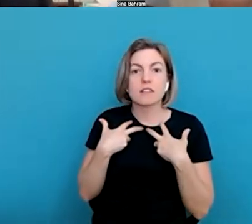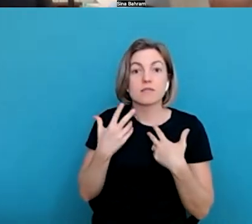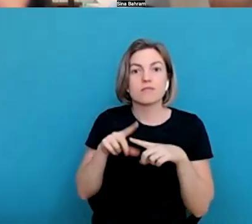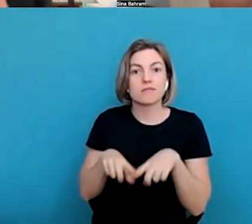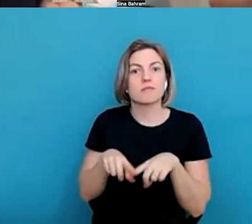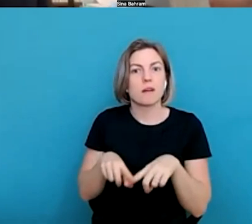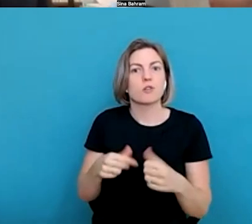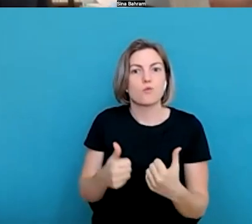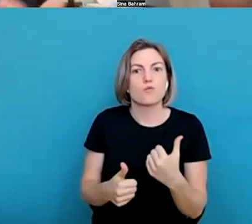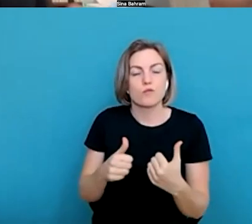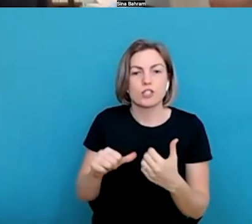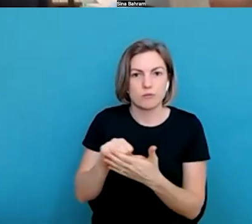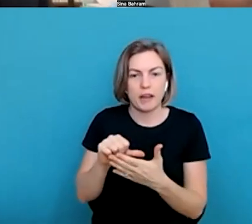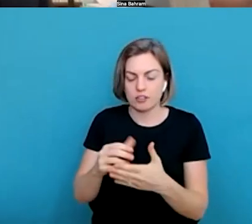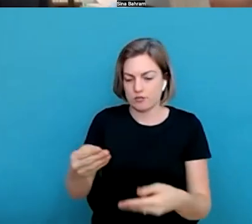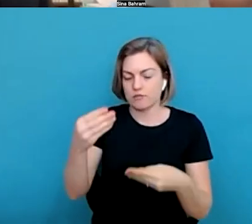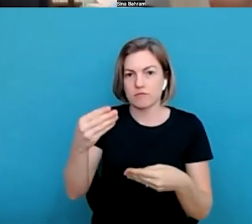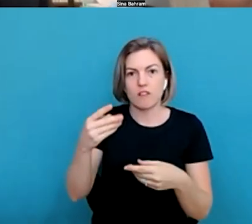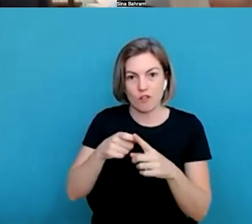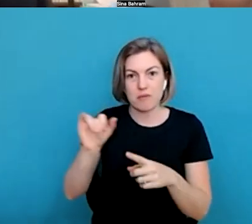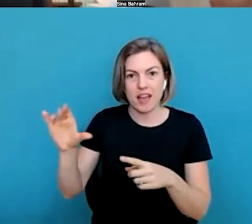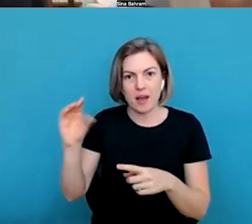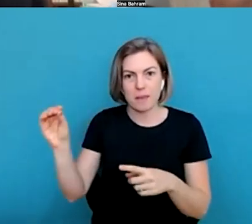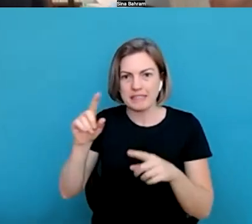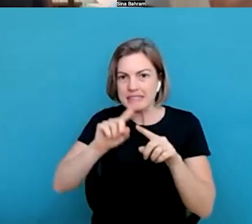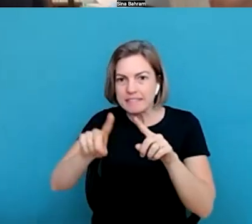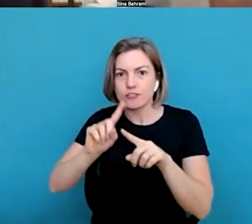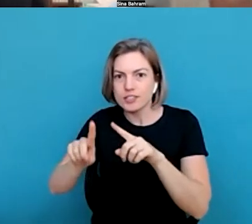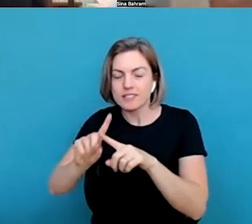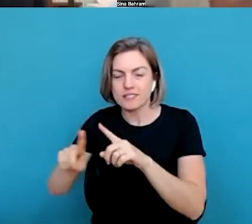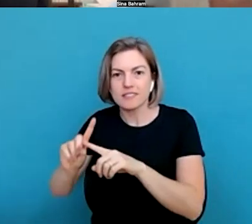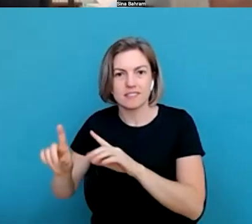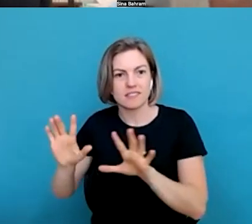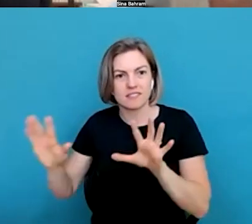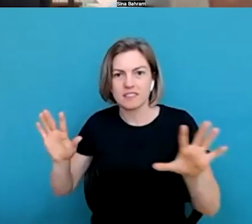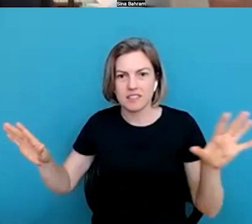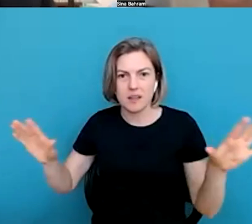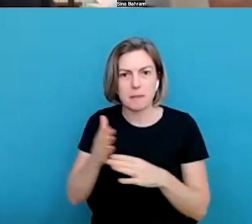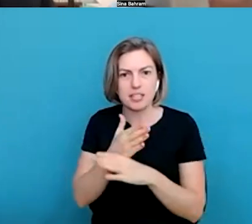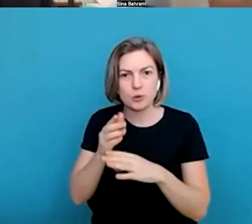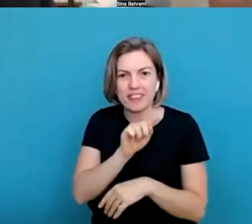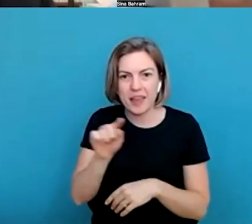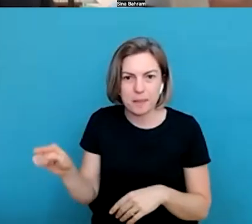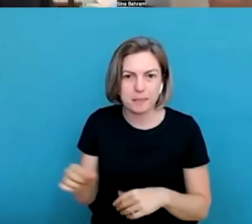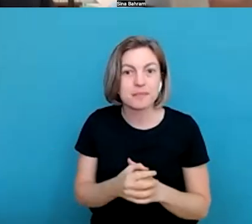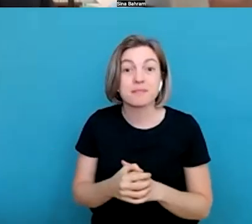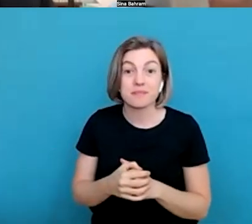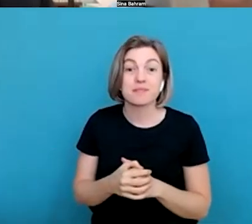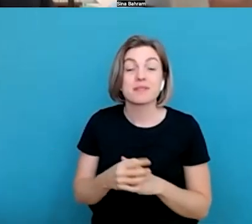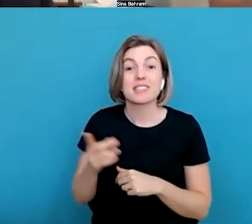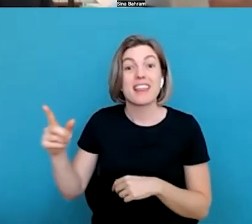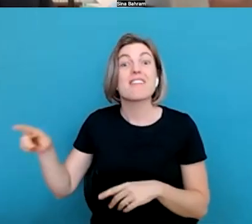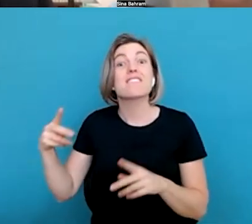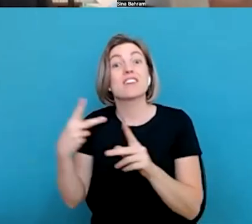which page you have in front of you from the same company, they're different, and different companies, they're all different between them. And when they figure out how to